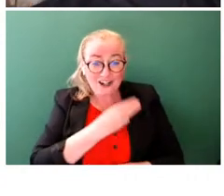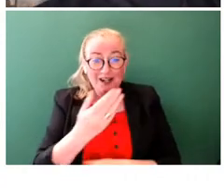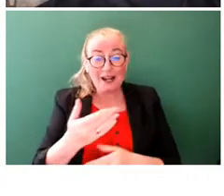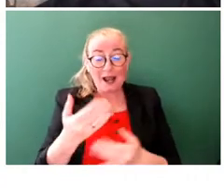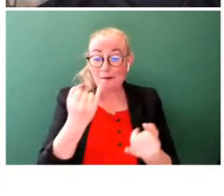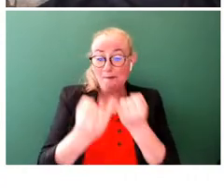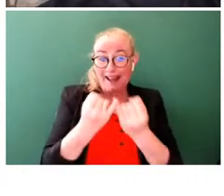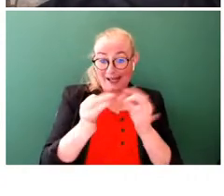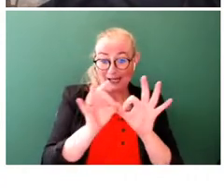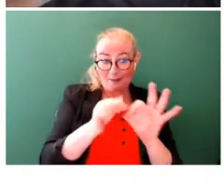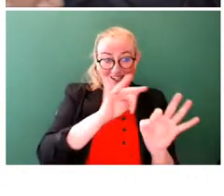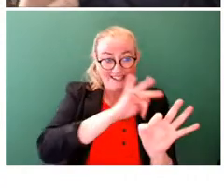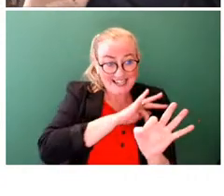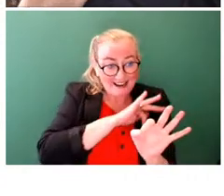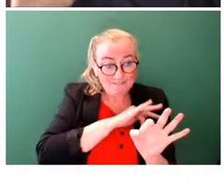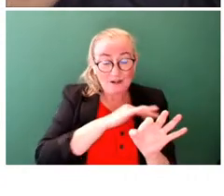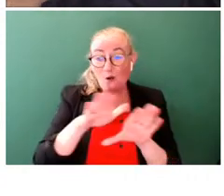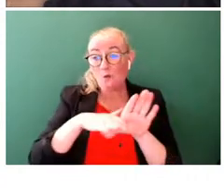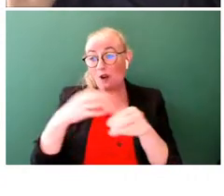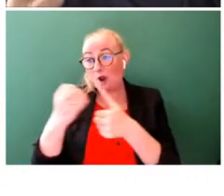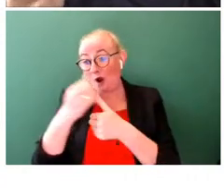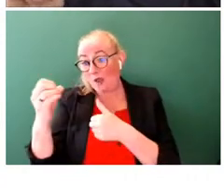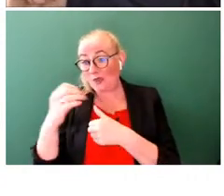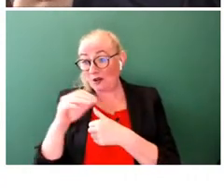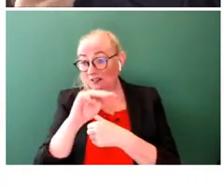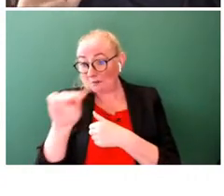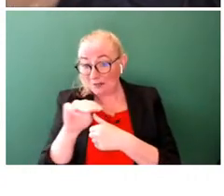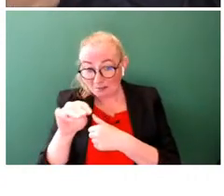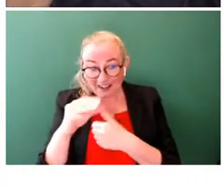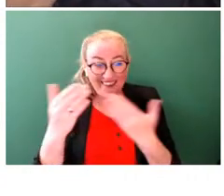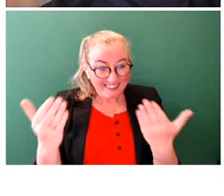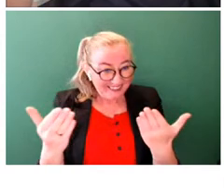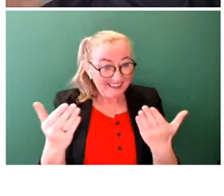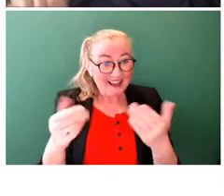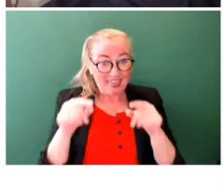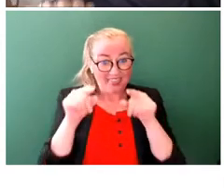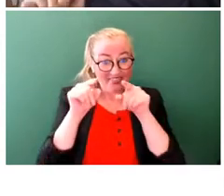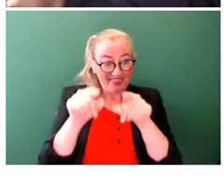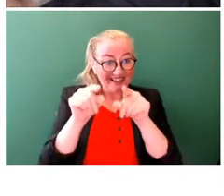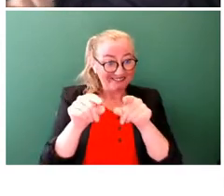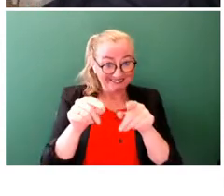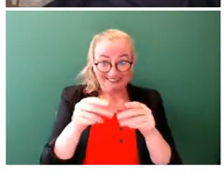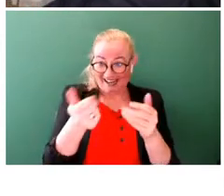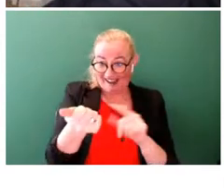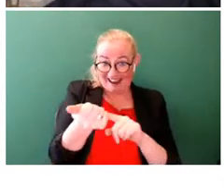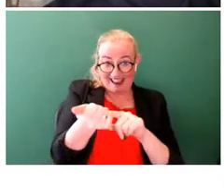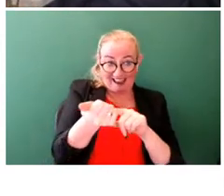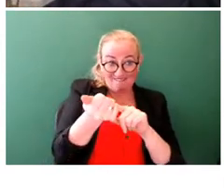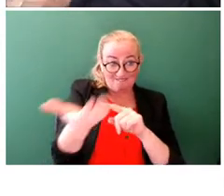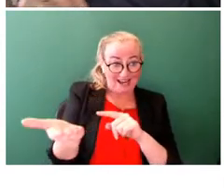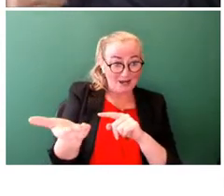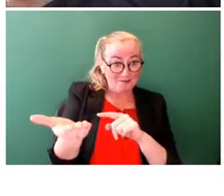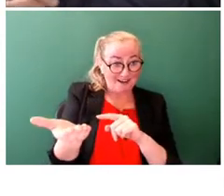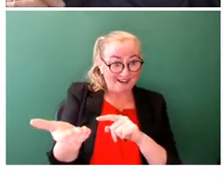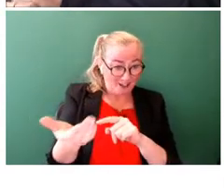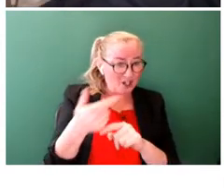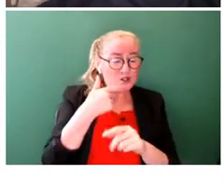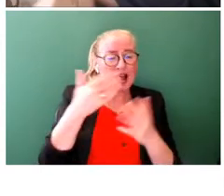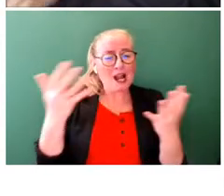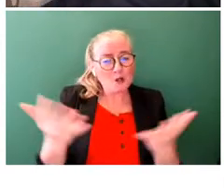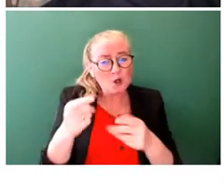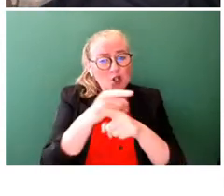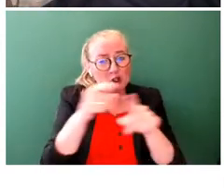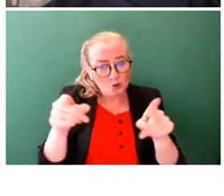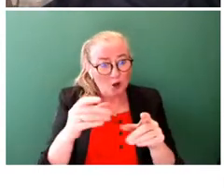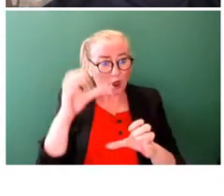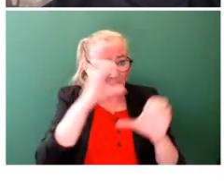own, doing things with other people. This stuff is available, and I really encourage you to seek it out.